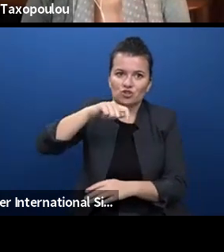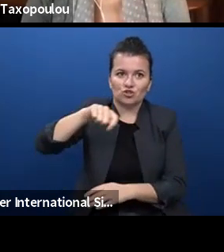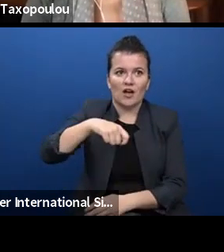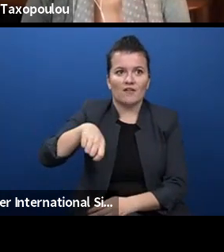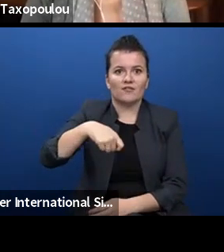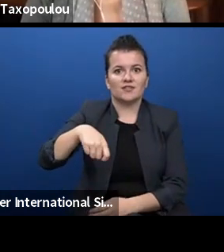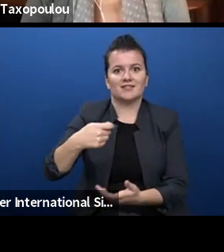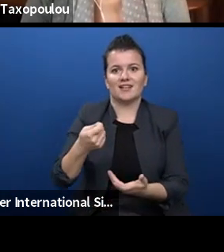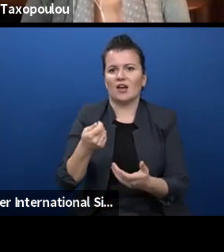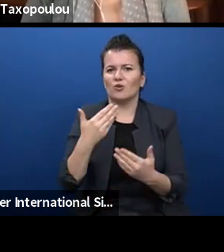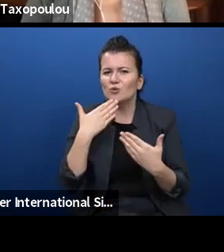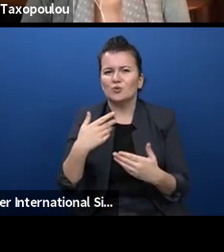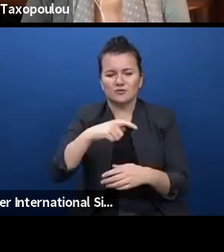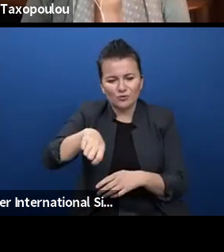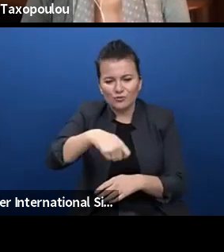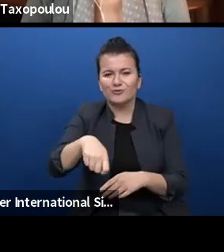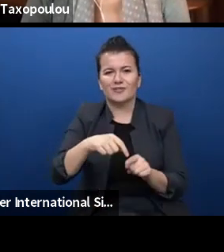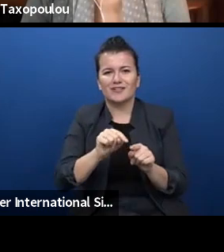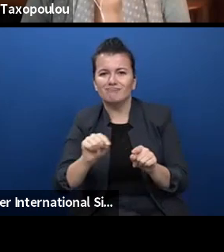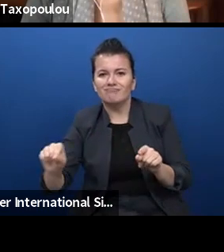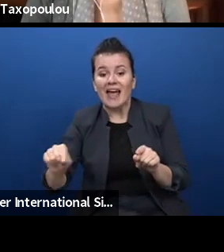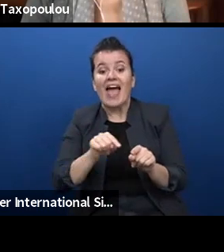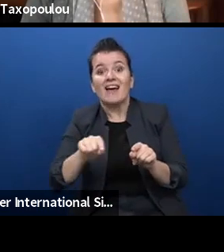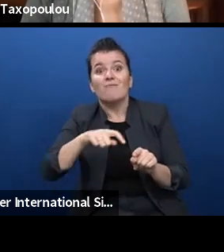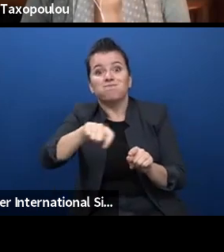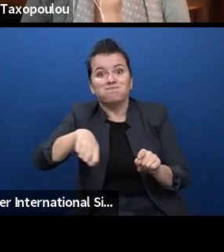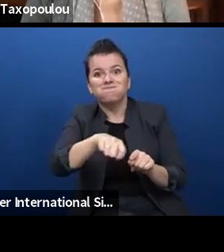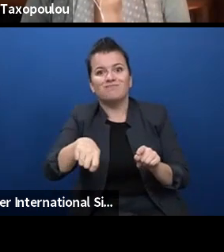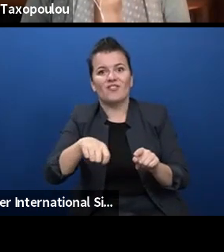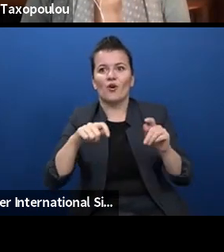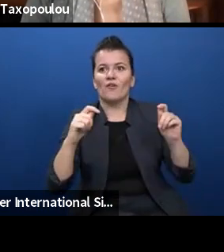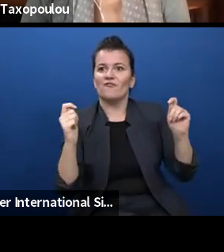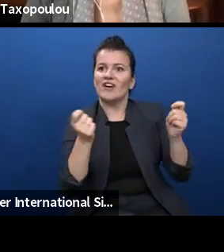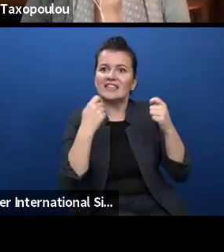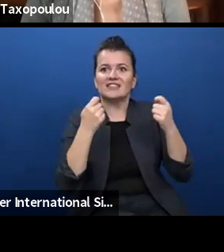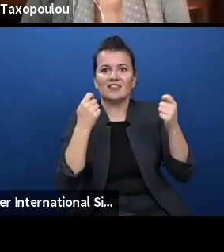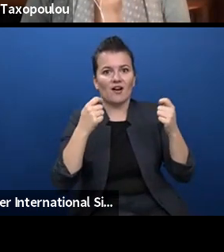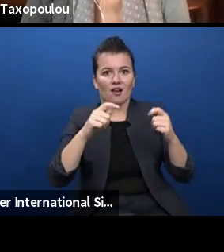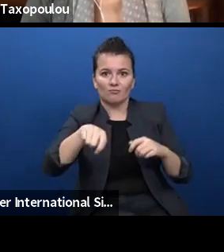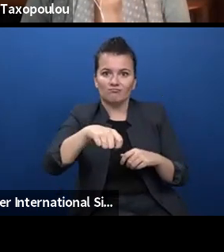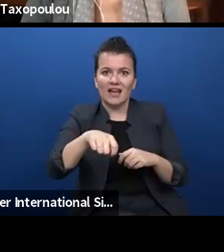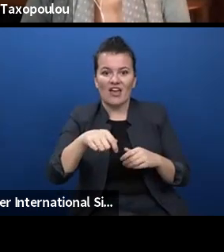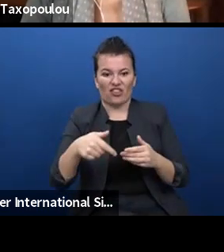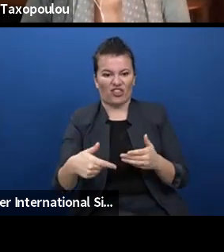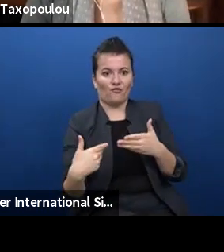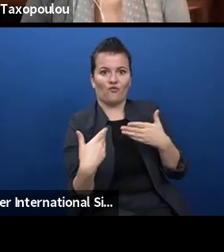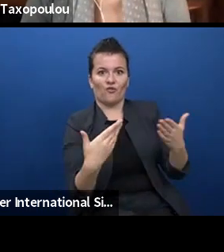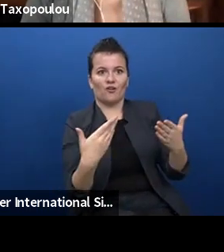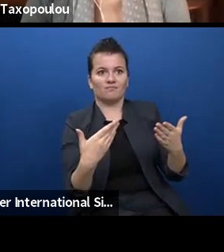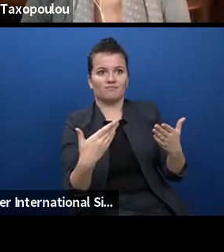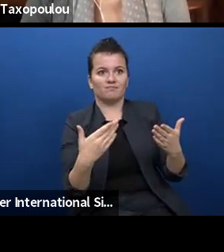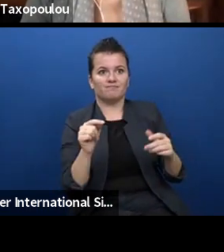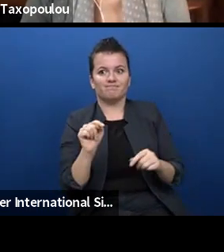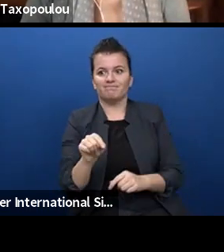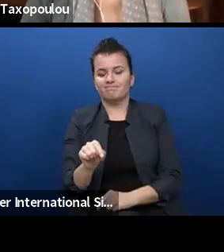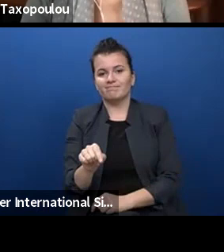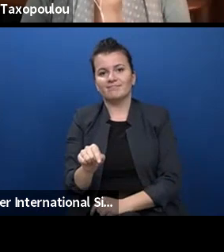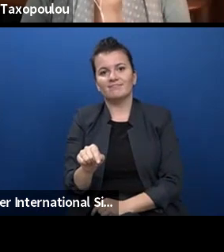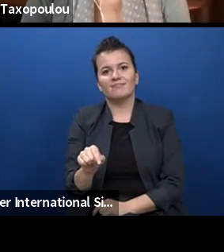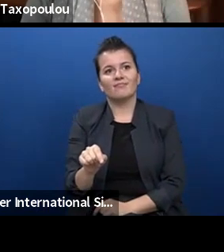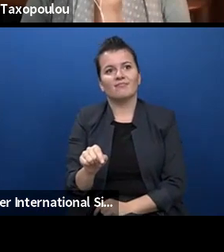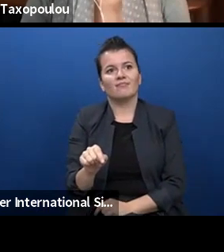food makers to create food for festival artists, which is used from